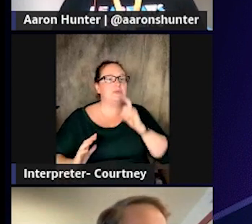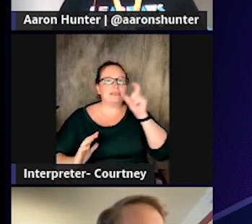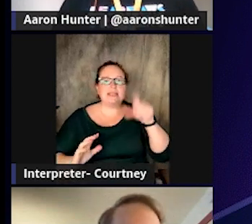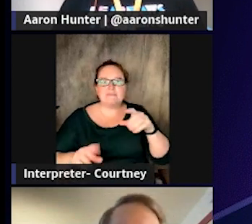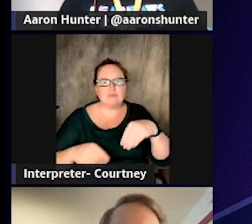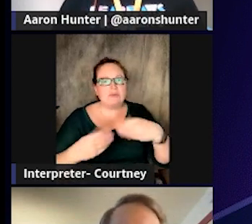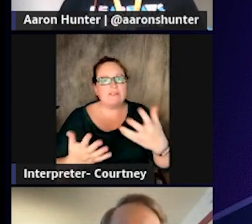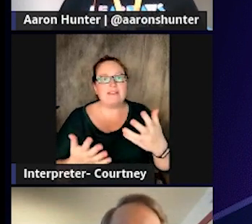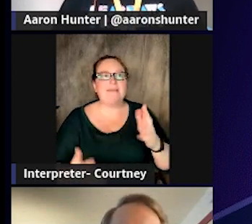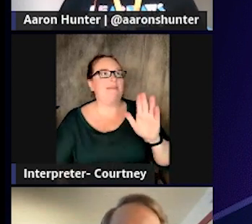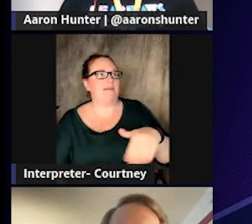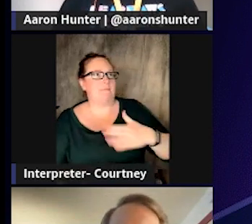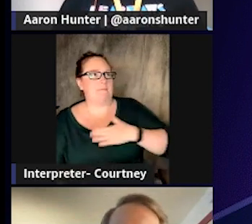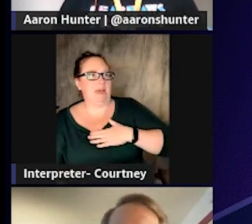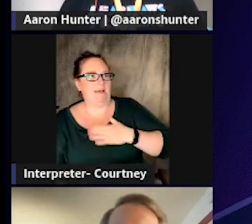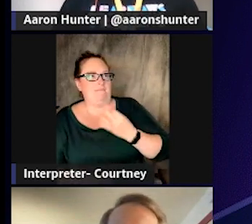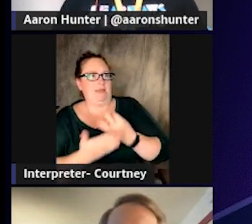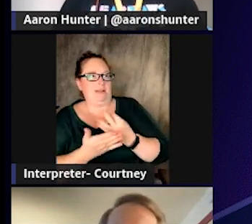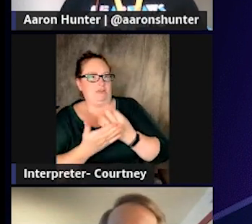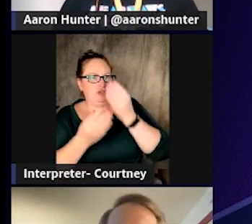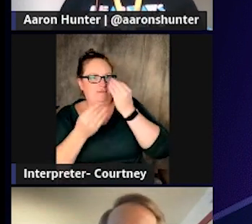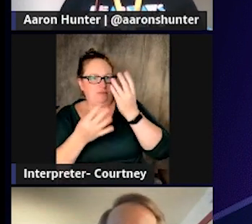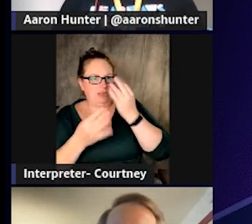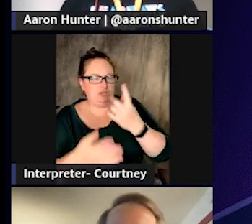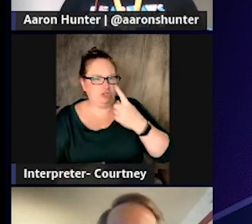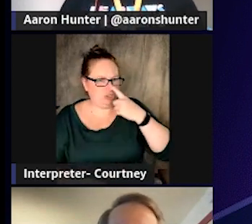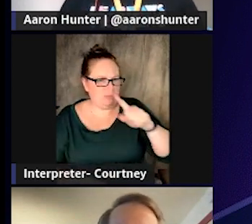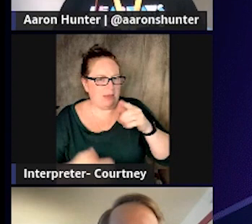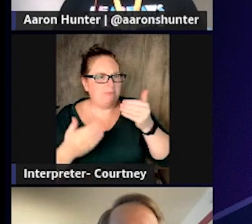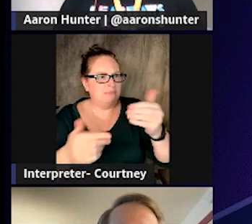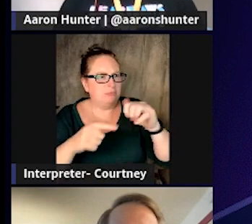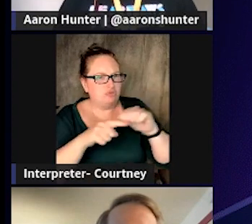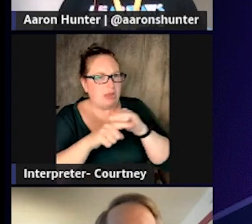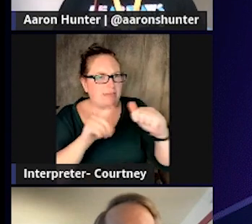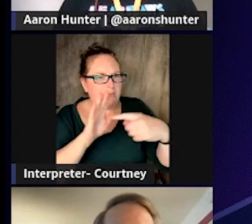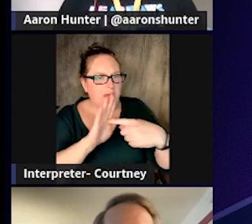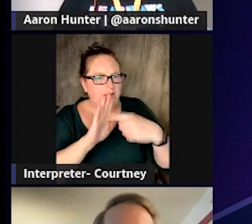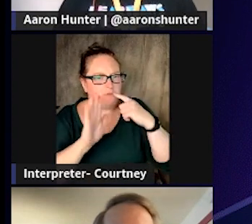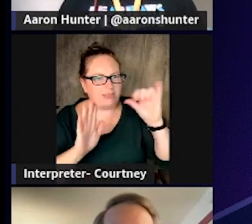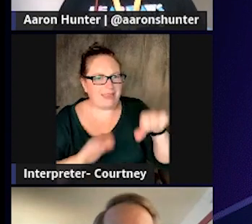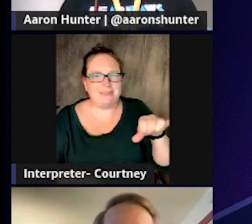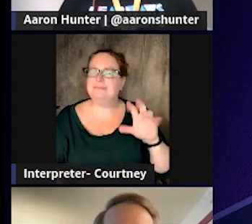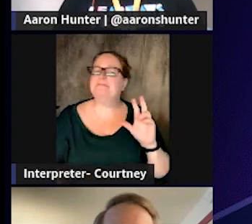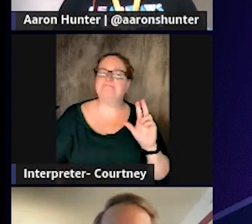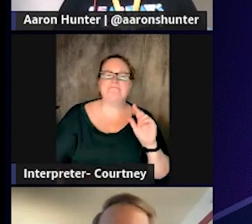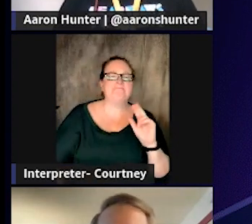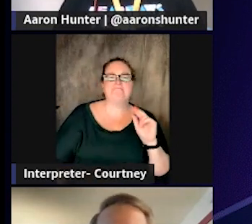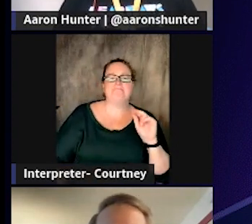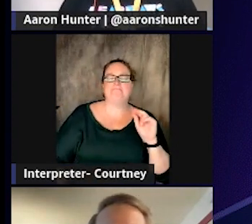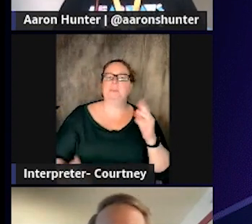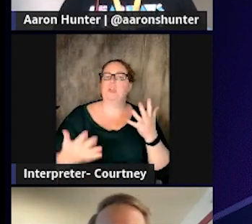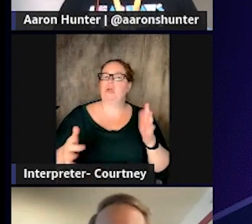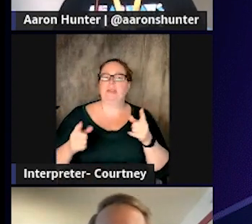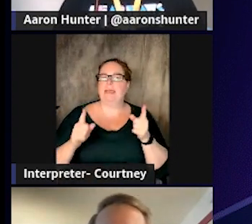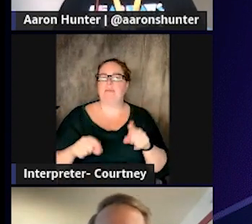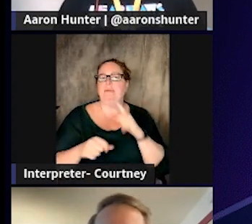my financial information. Could you go train the model on this? No, that's all already been done for them in a fully managed way, with as little